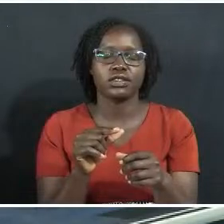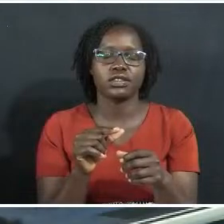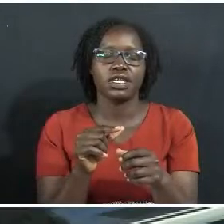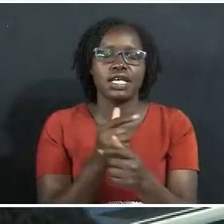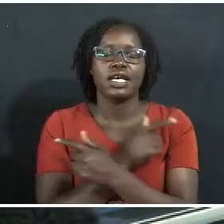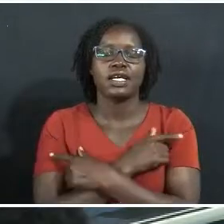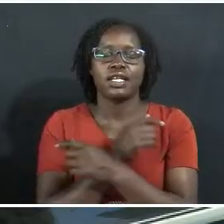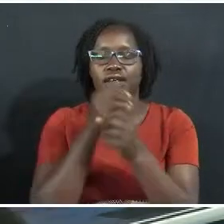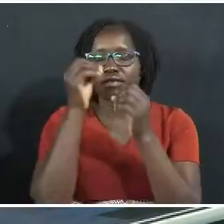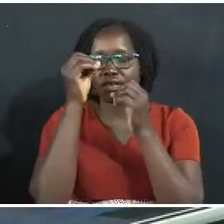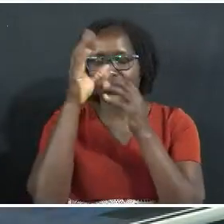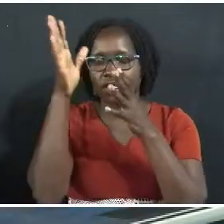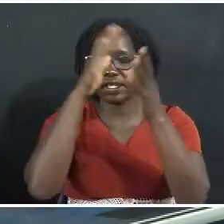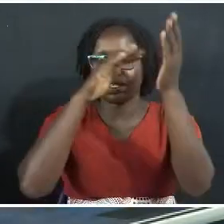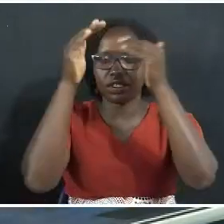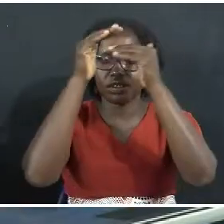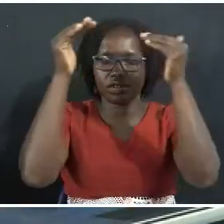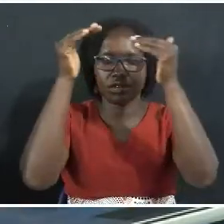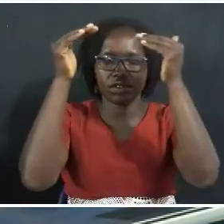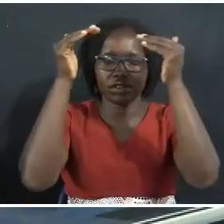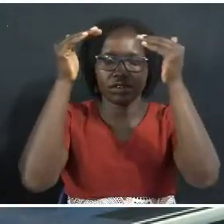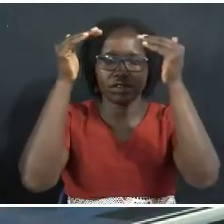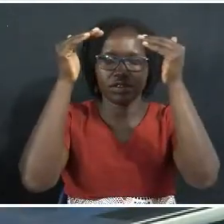and loving Father in heaven,